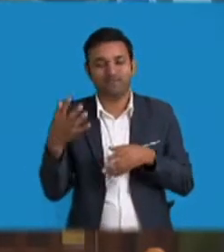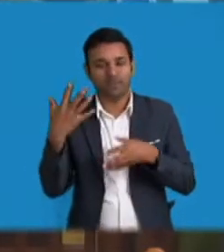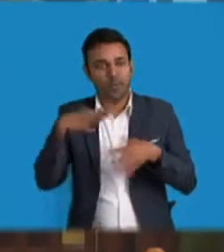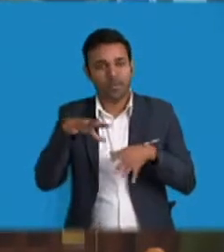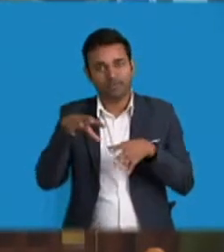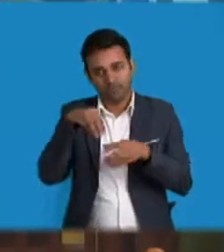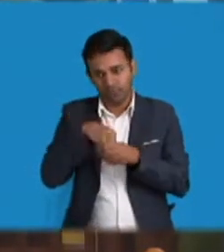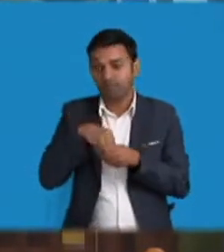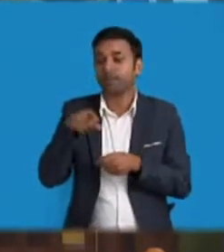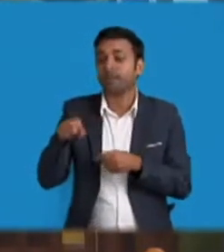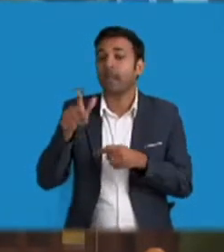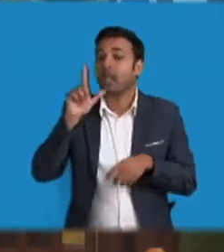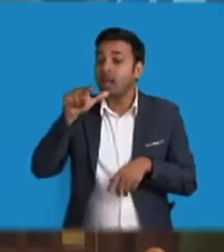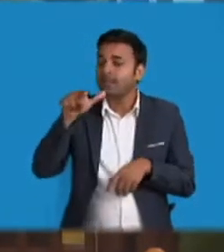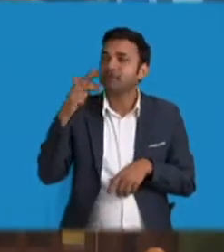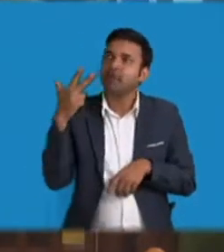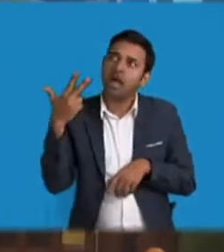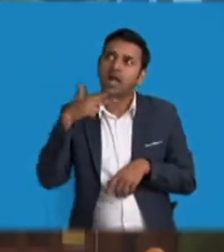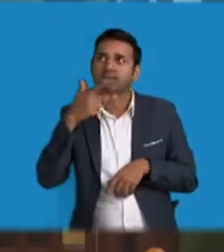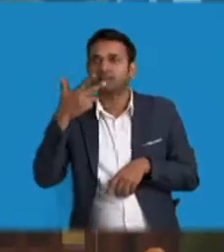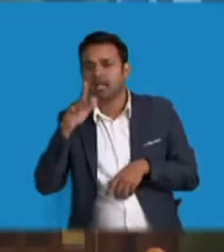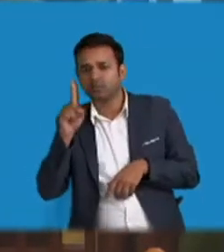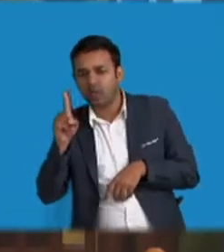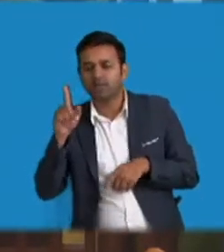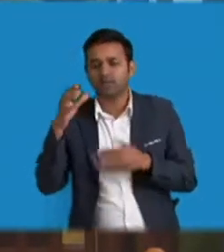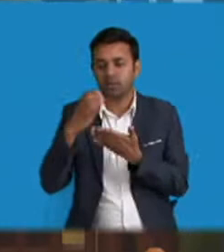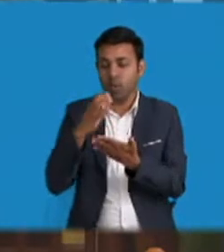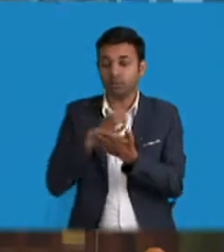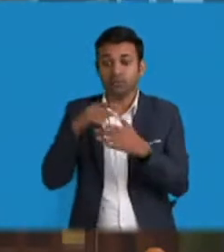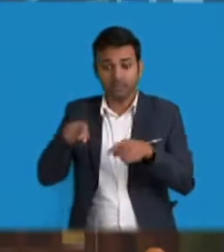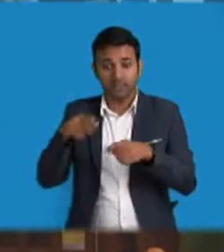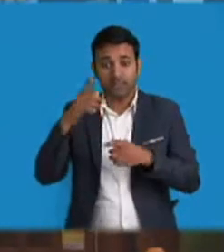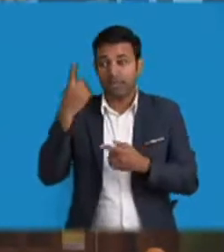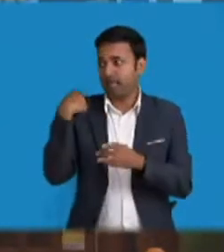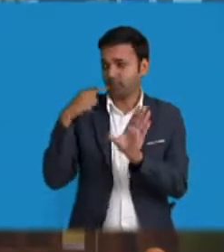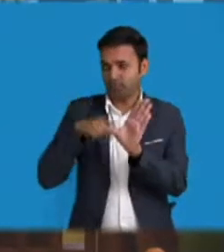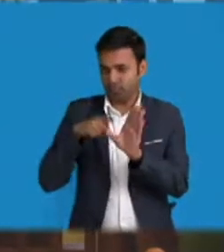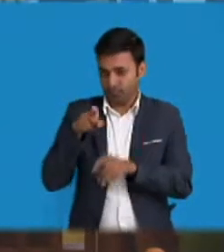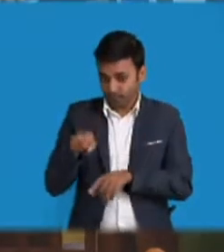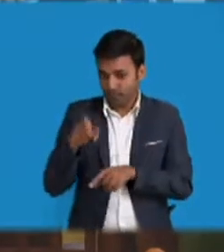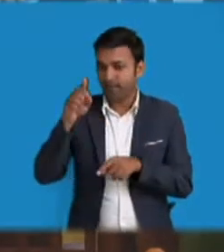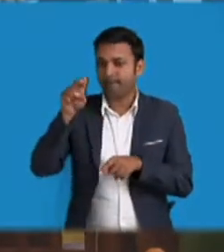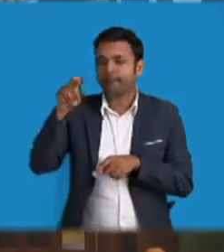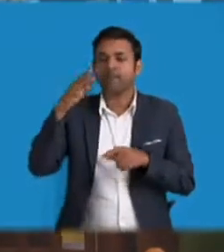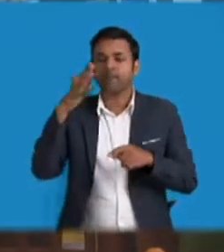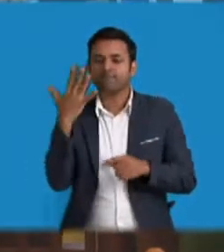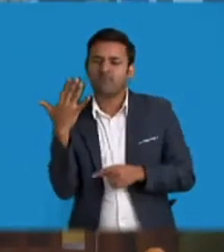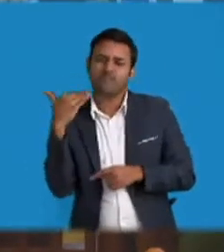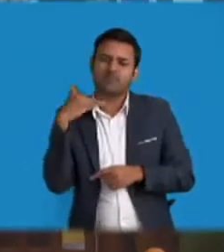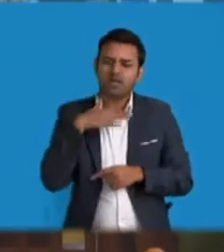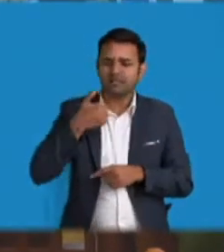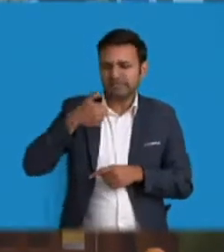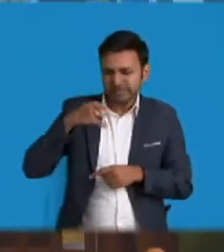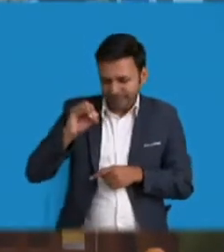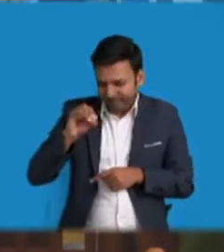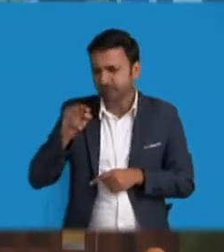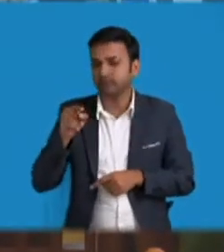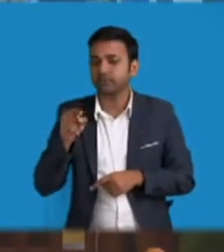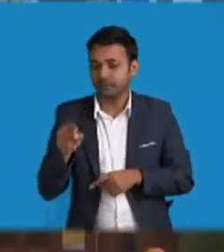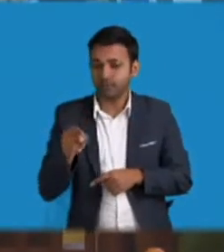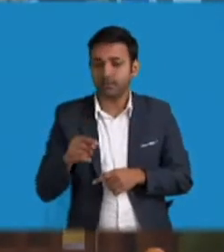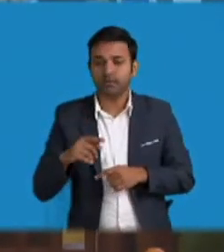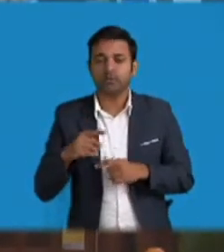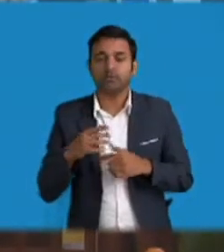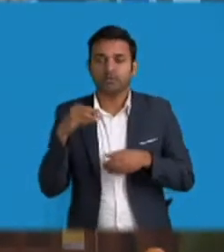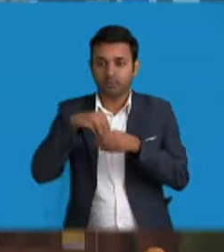had 481 students who did short course there last year. At the Nasuri campus, we had 568 students who did short course. At